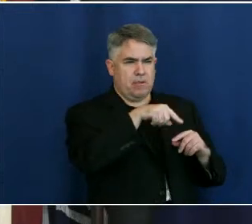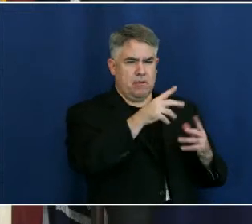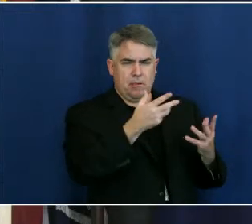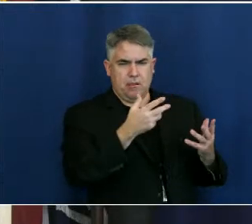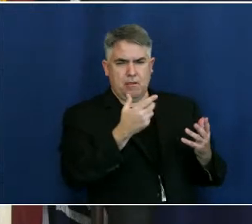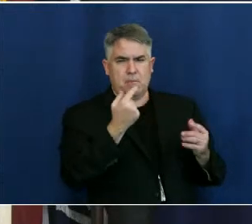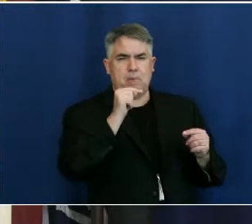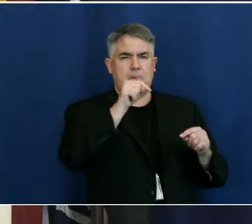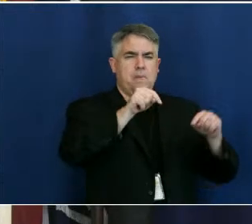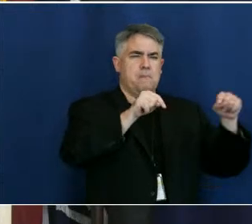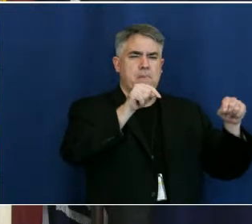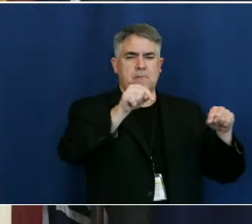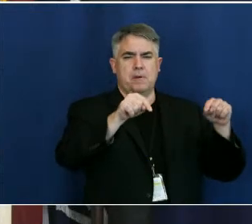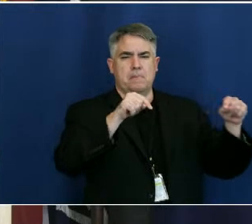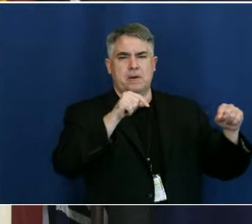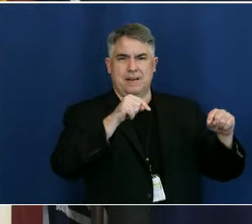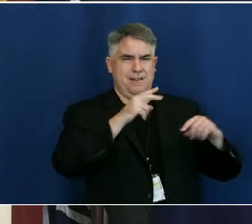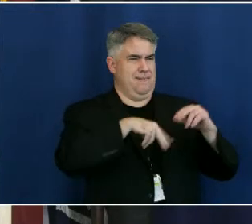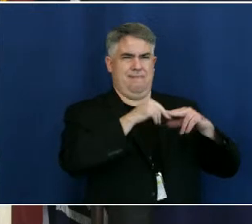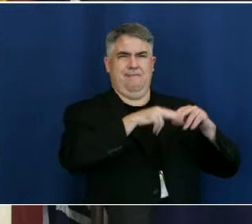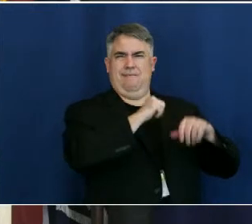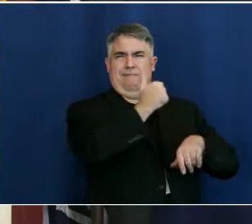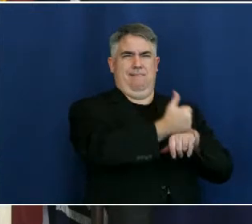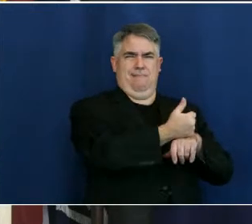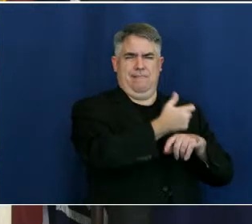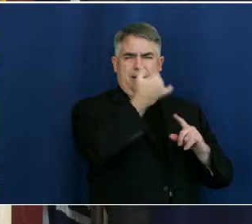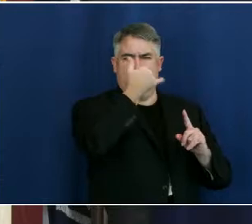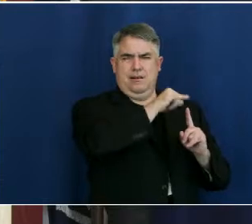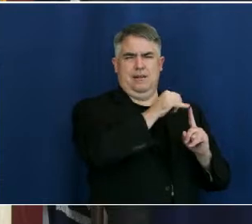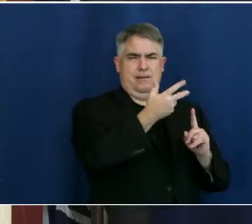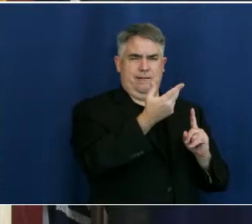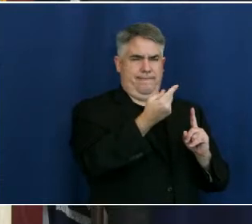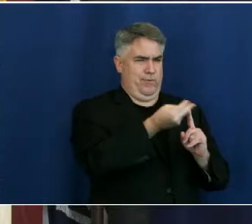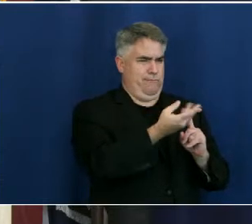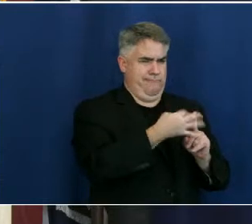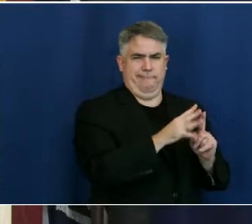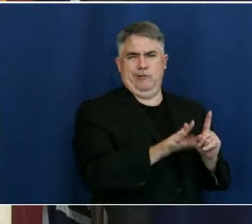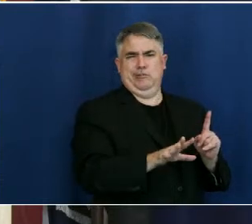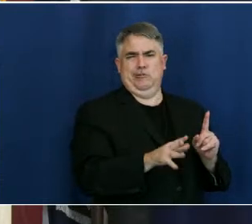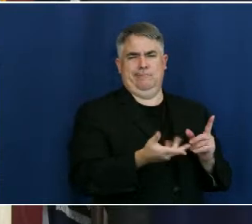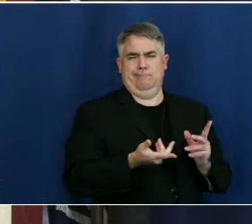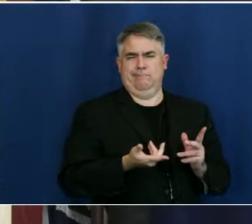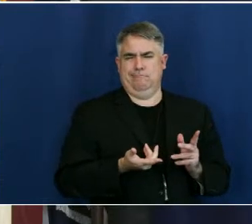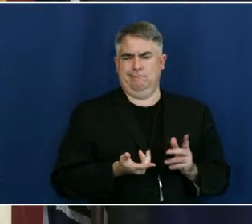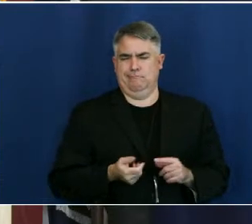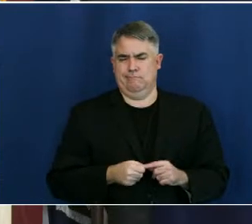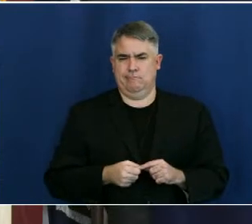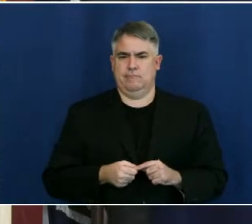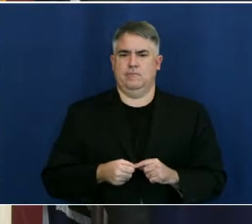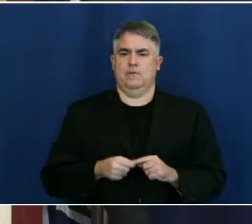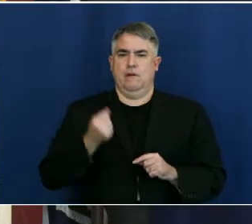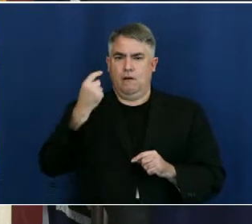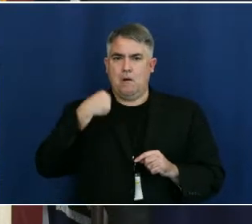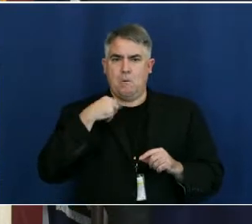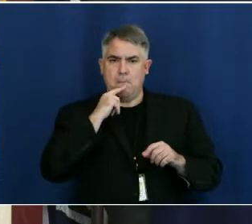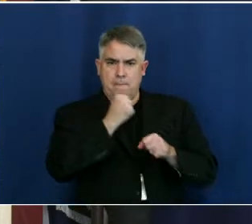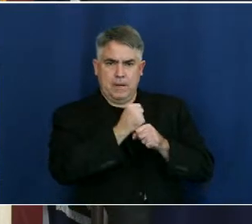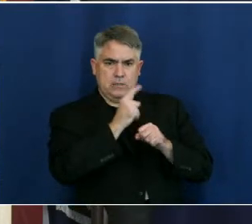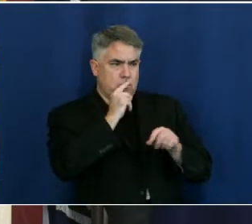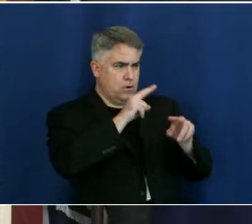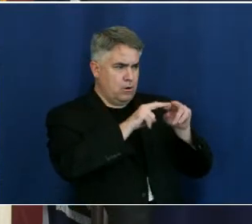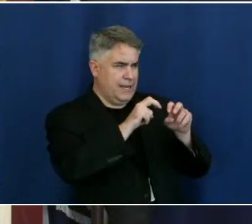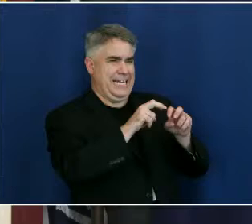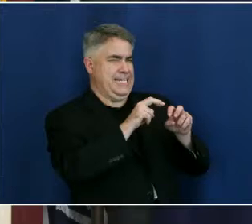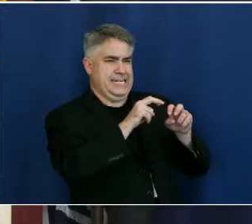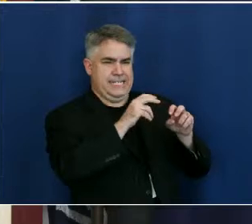ongoing vaccination site, and so that's where we can do that. But again, as we move through, we're going to constantly evaluate what we are doing based